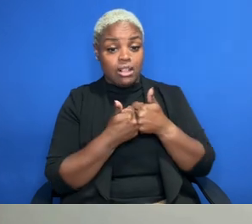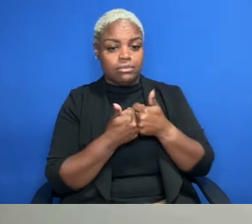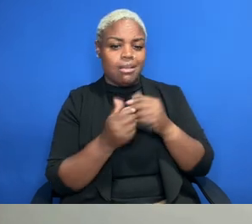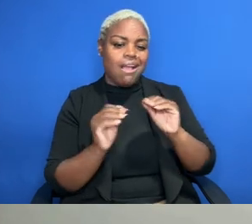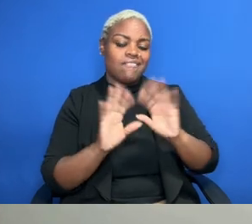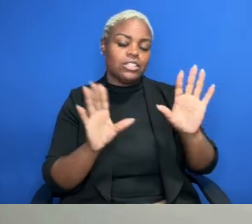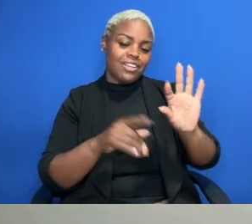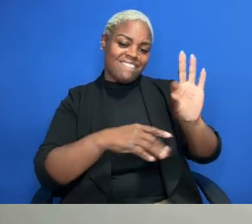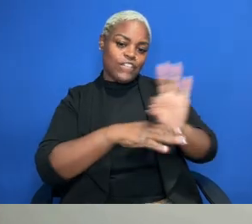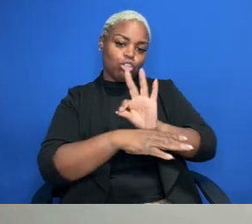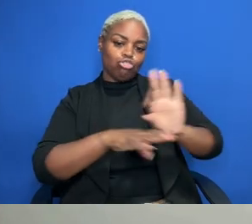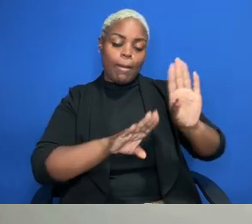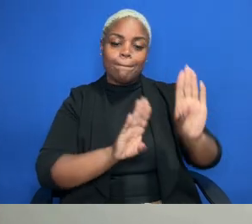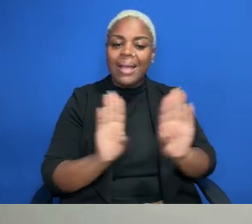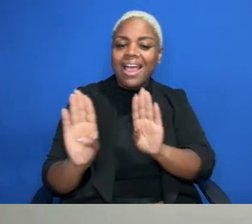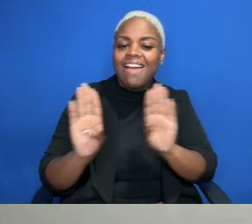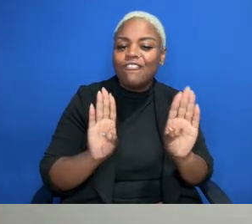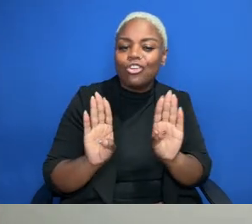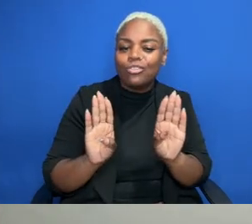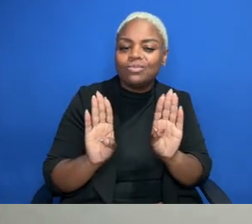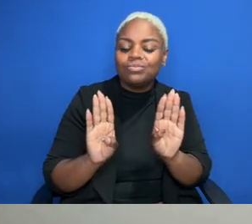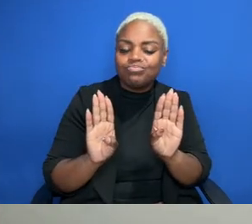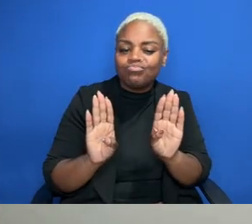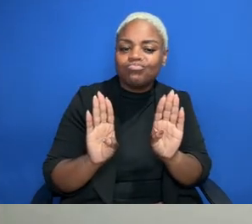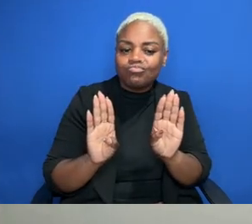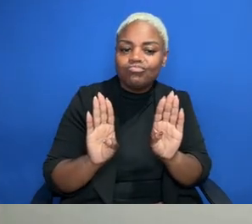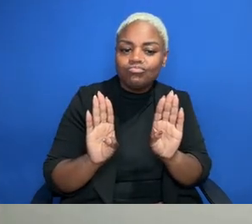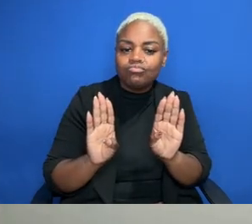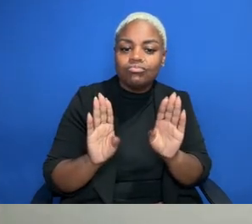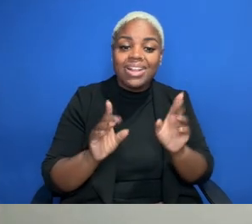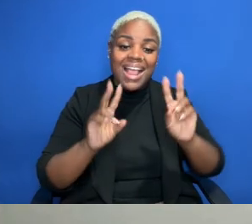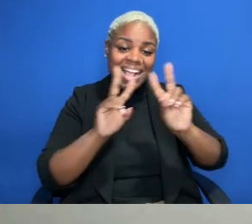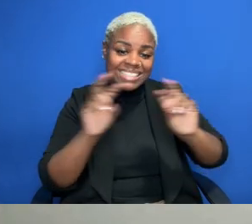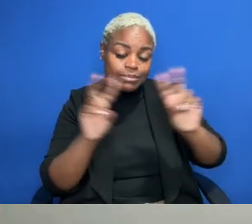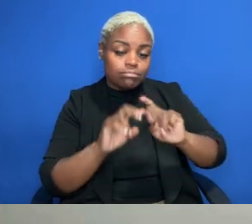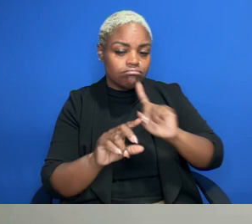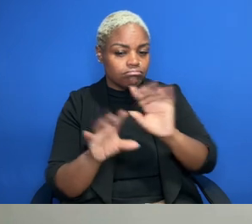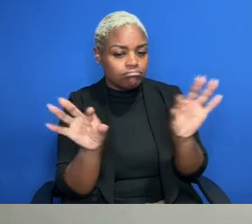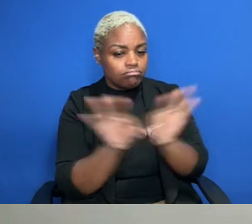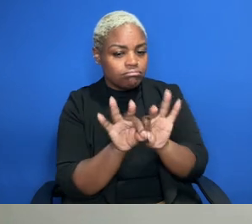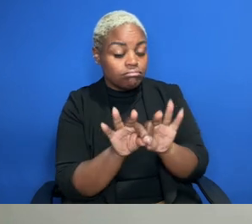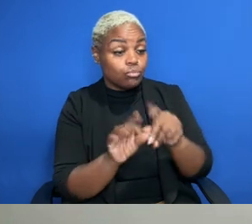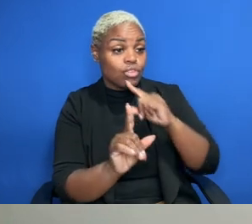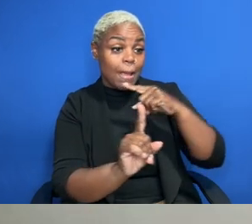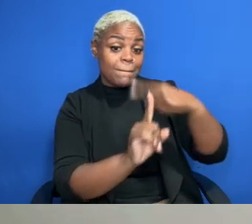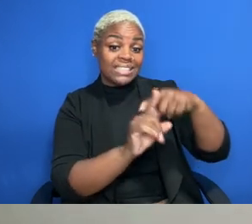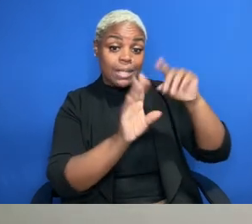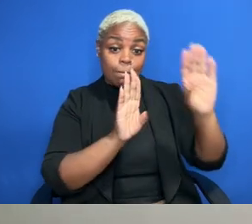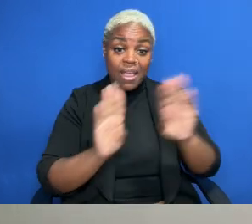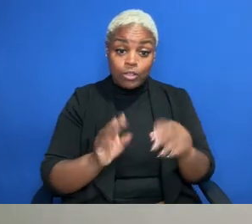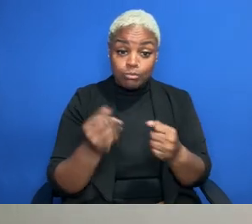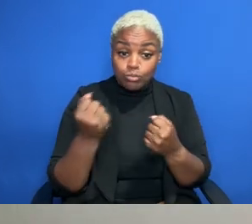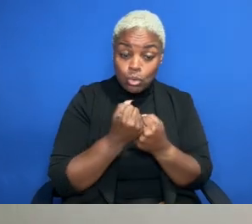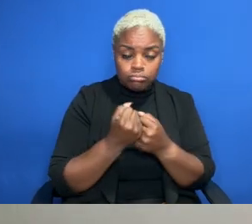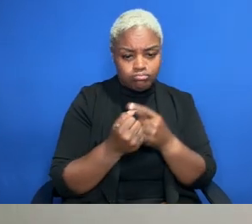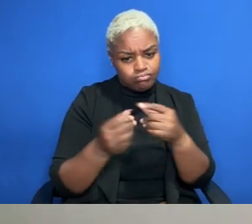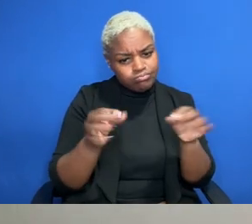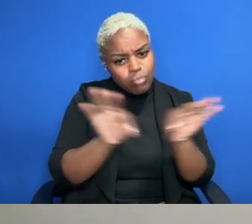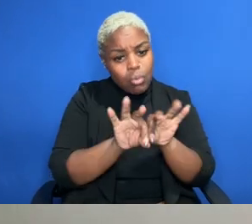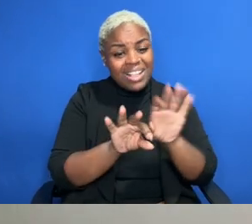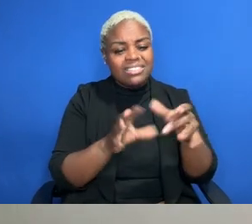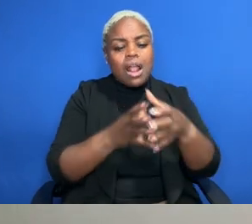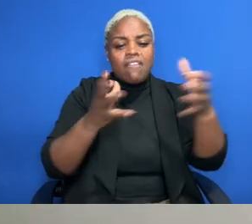behavioral challenges, and obviously functional behavioral assessments are important, and positive behavior support